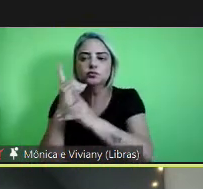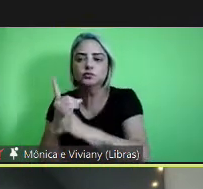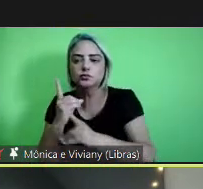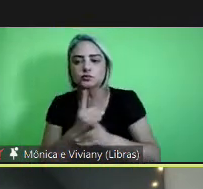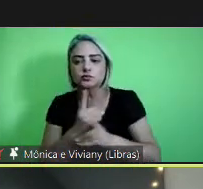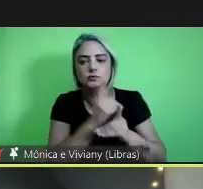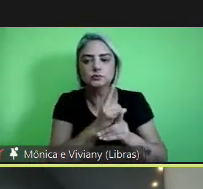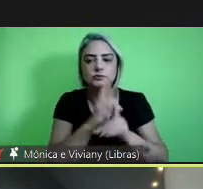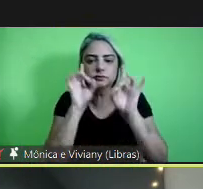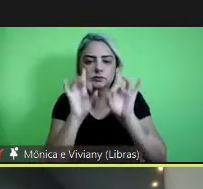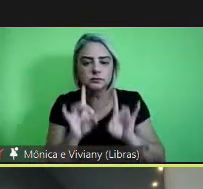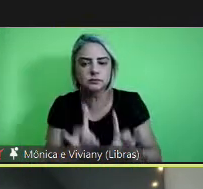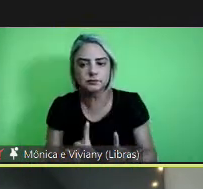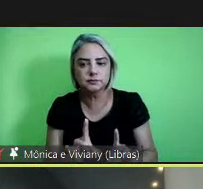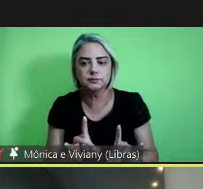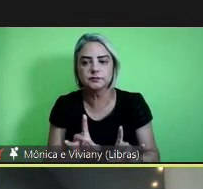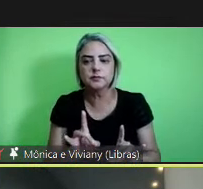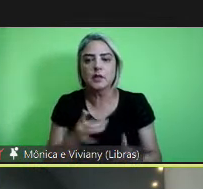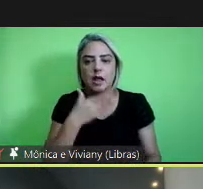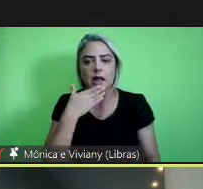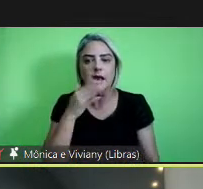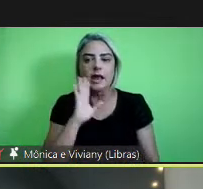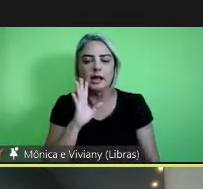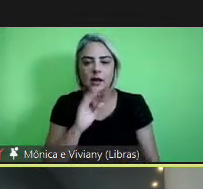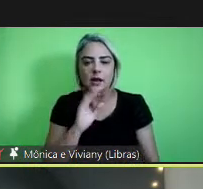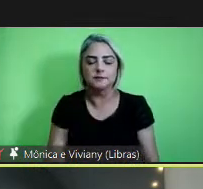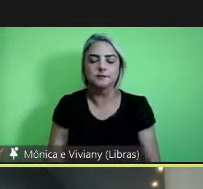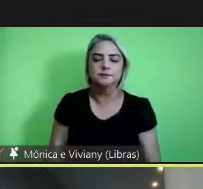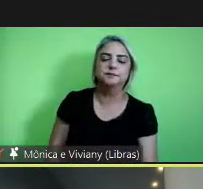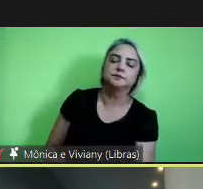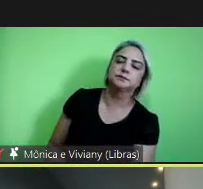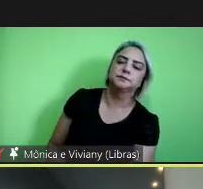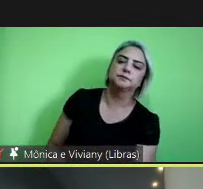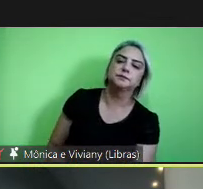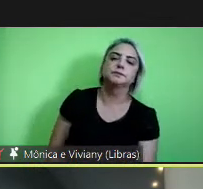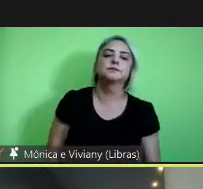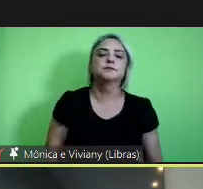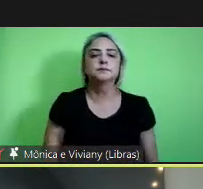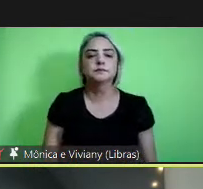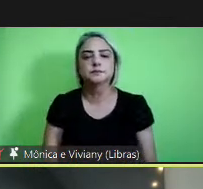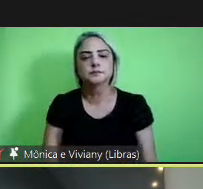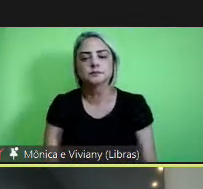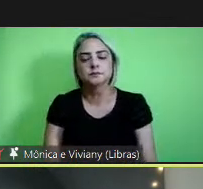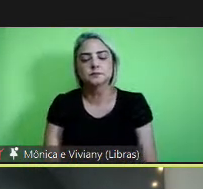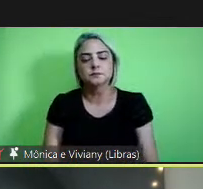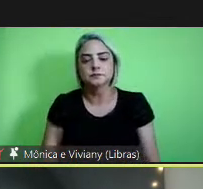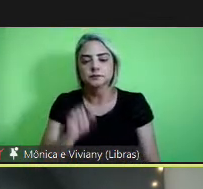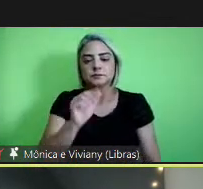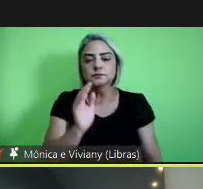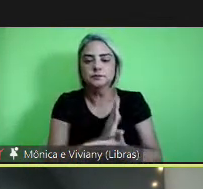to develop these meetings with specialized care.